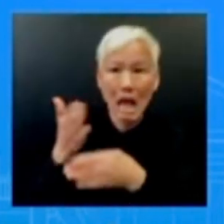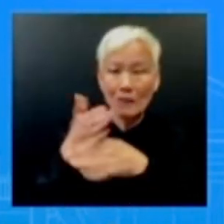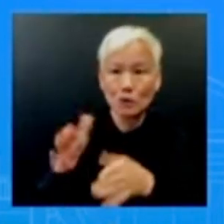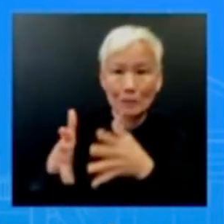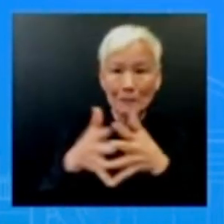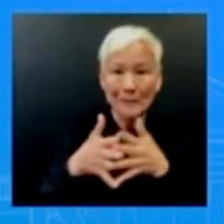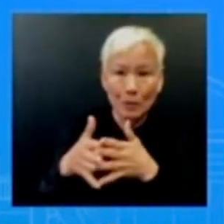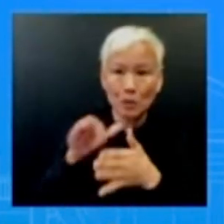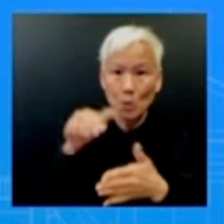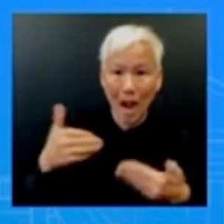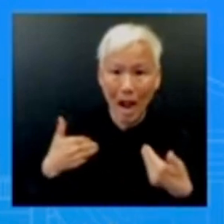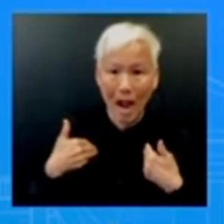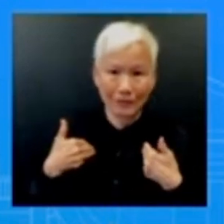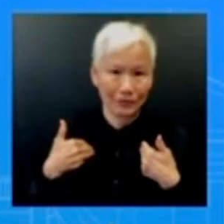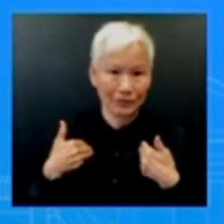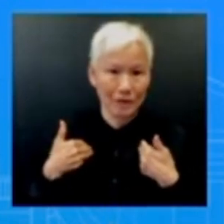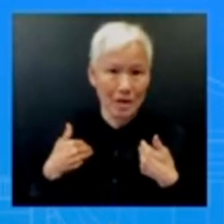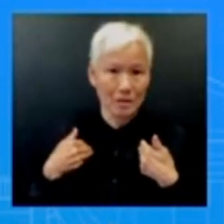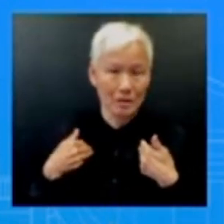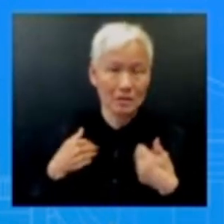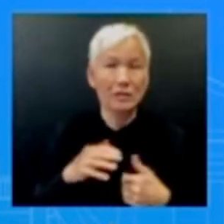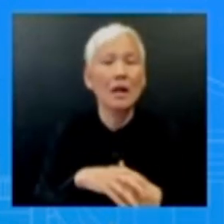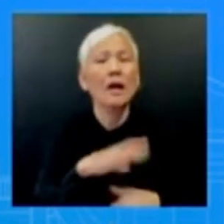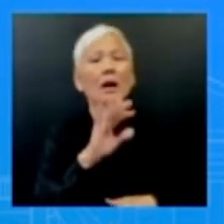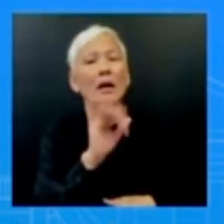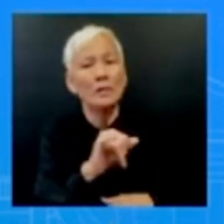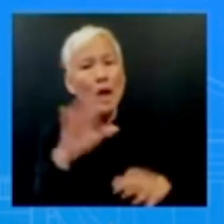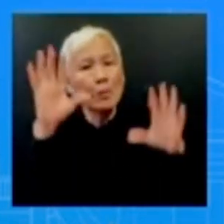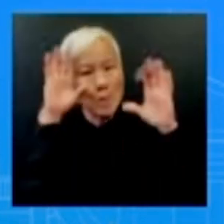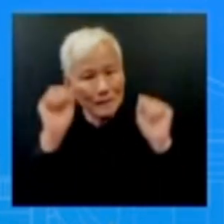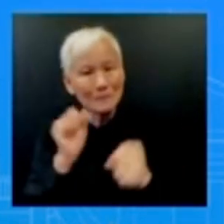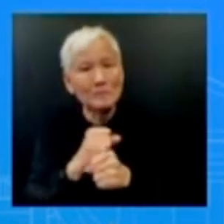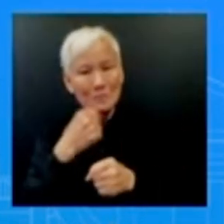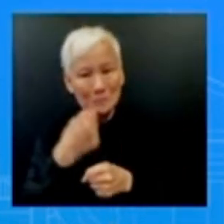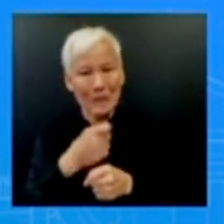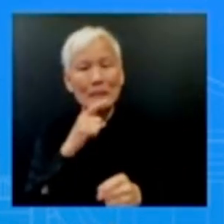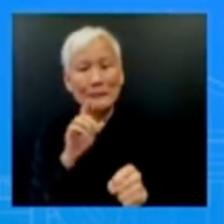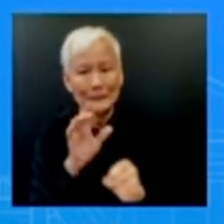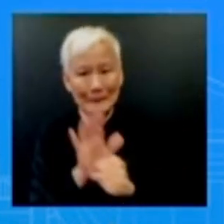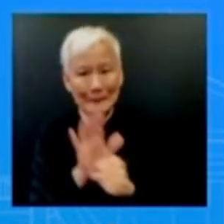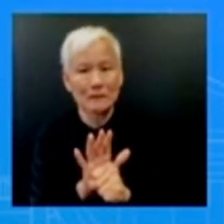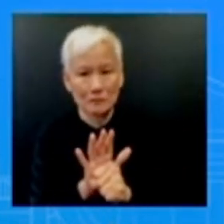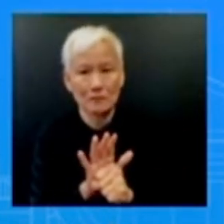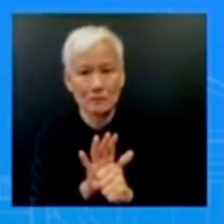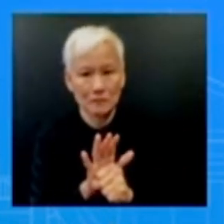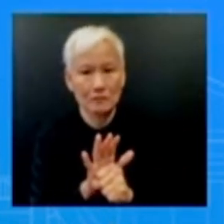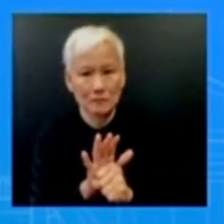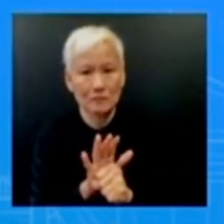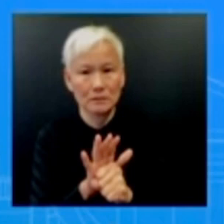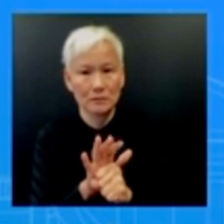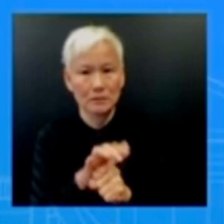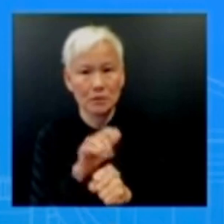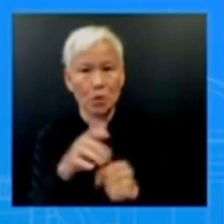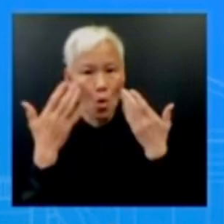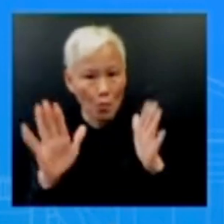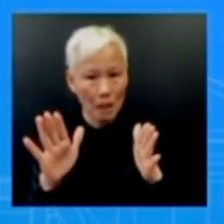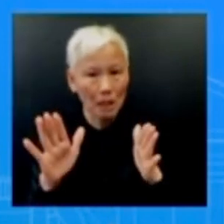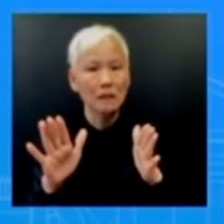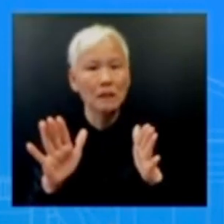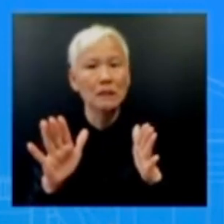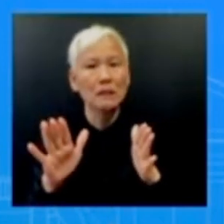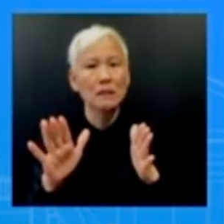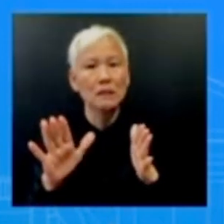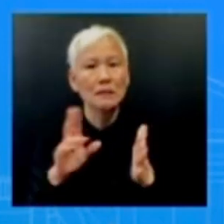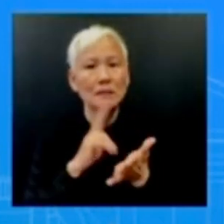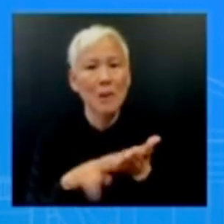made a commitment to make sure, and you heard also Secretary Yellen speak to this last week,